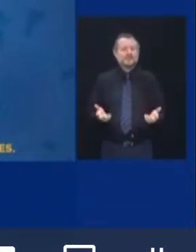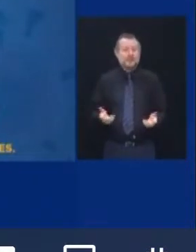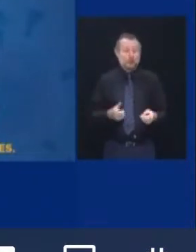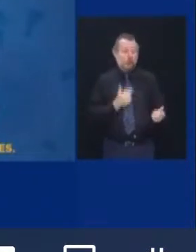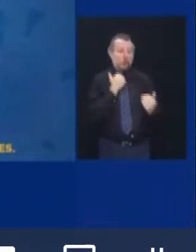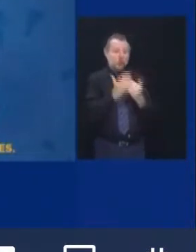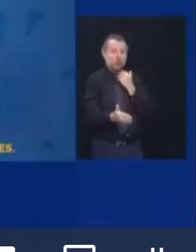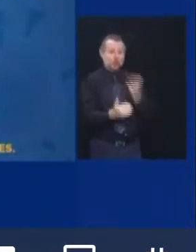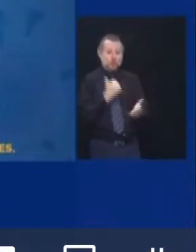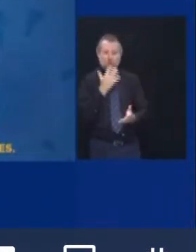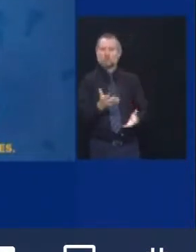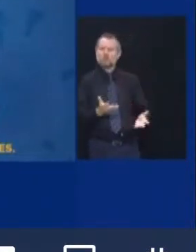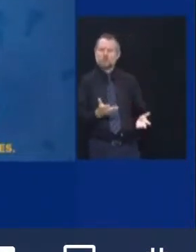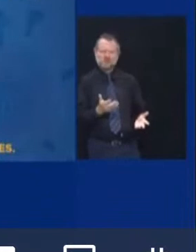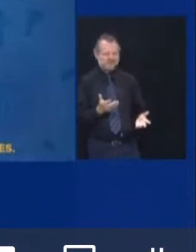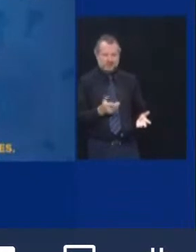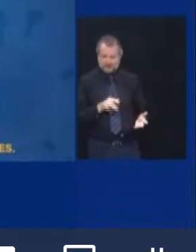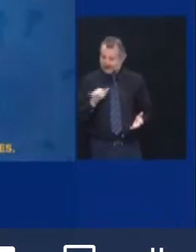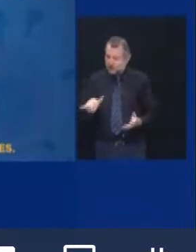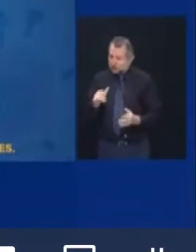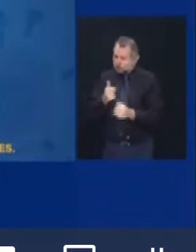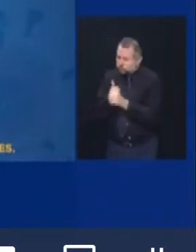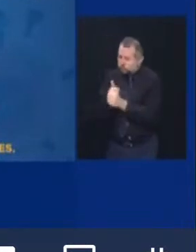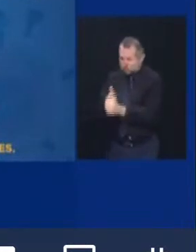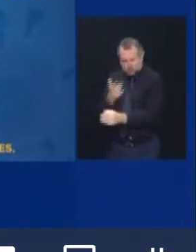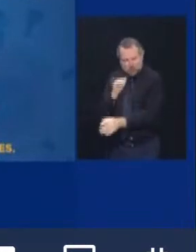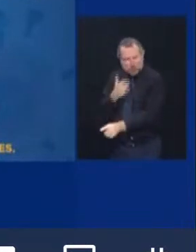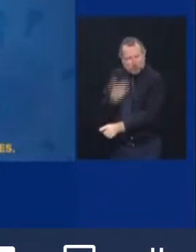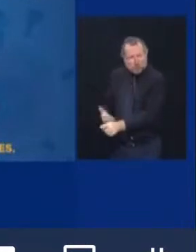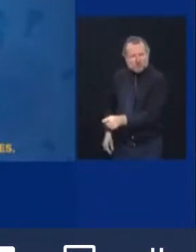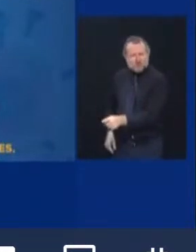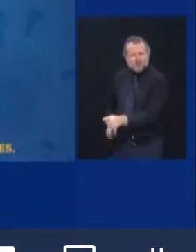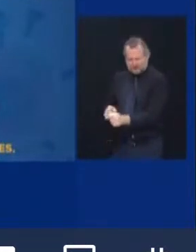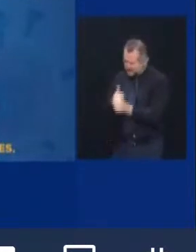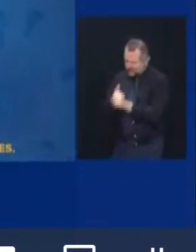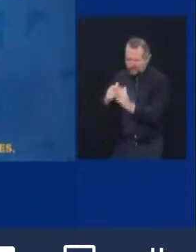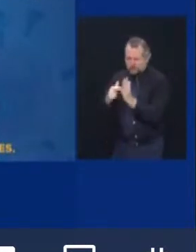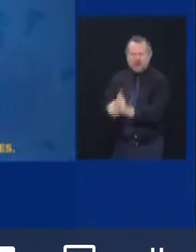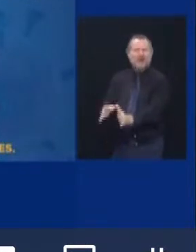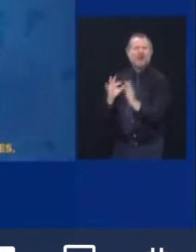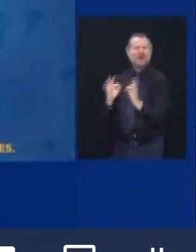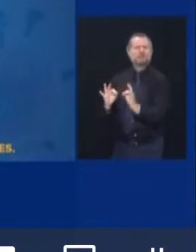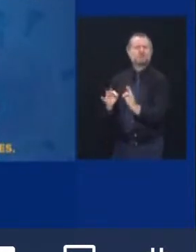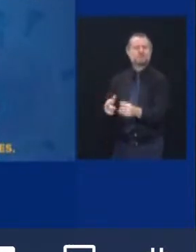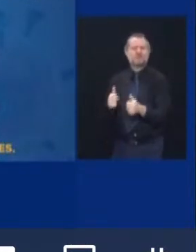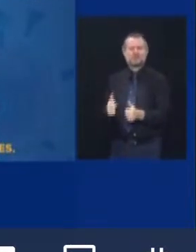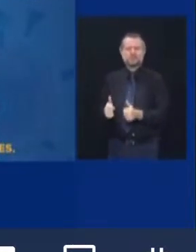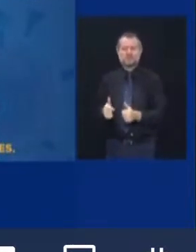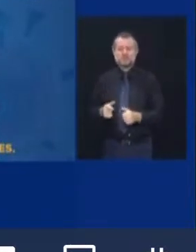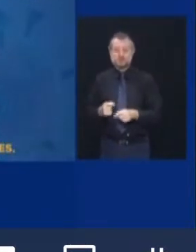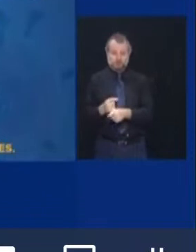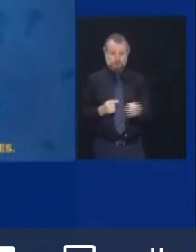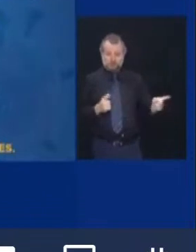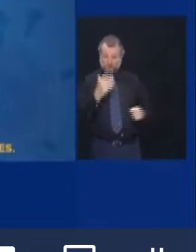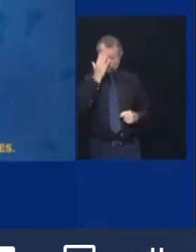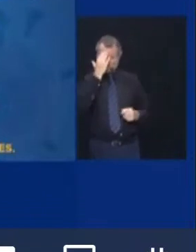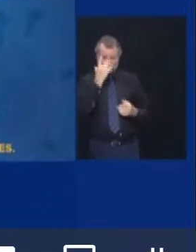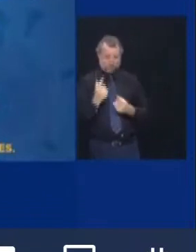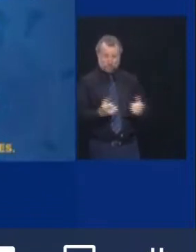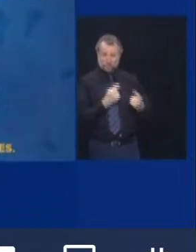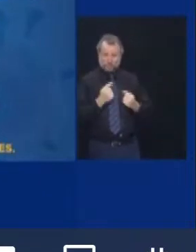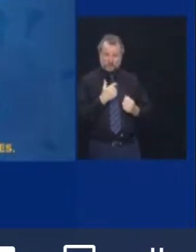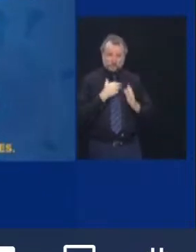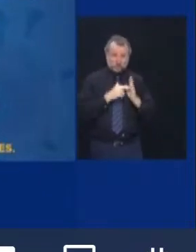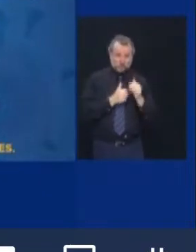That's good news. That's good news. If people are following the rules, the virus doesn't spread. You look at